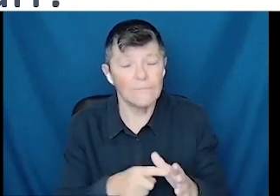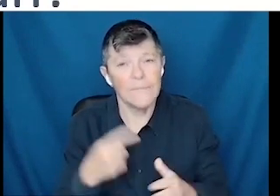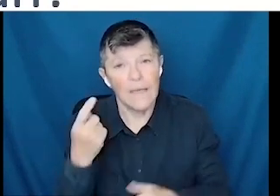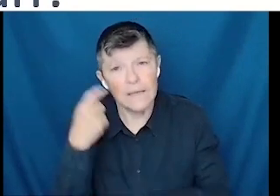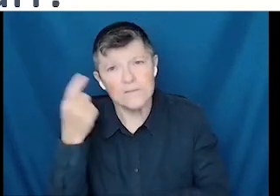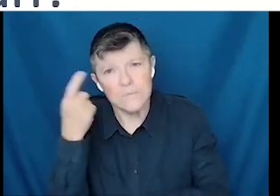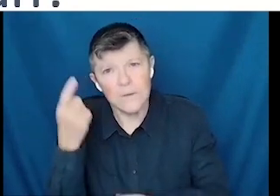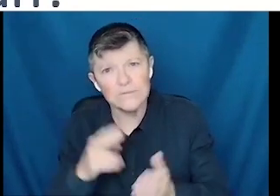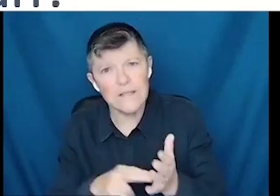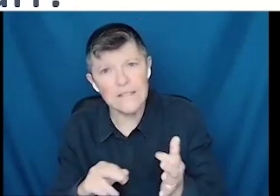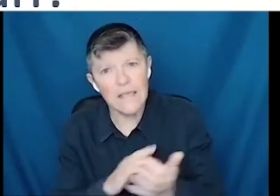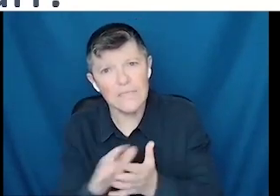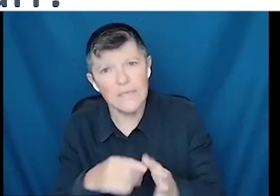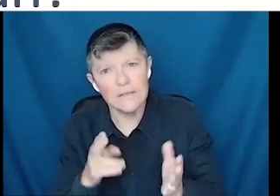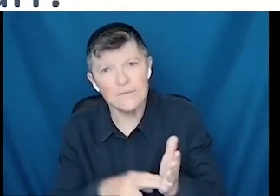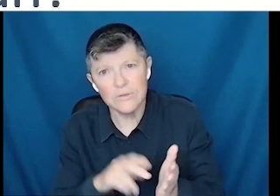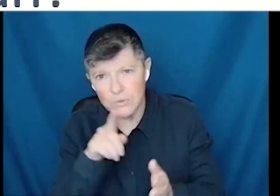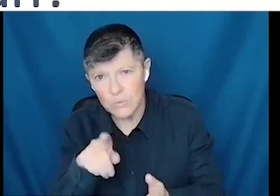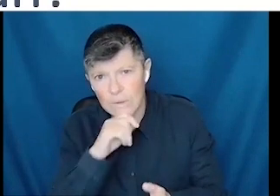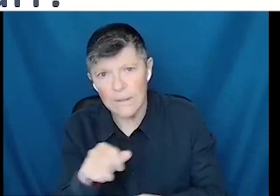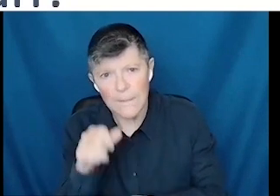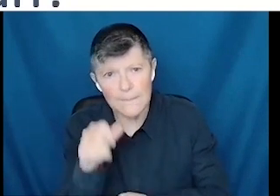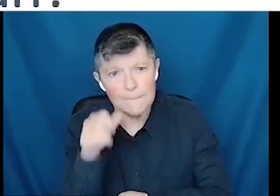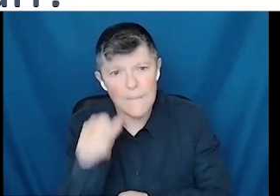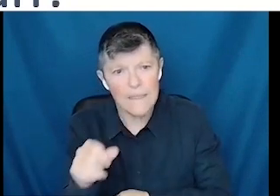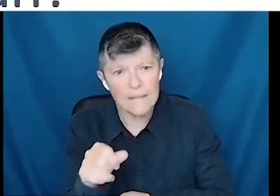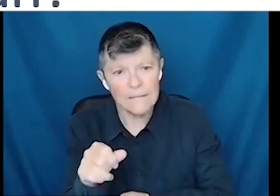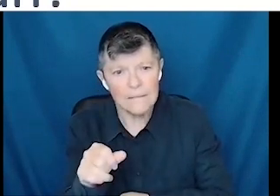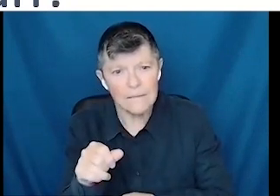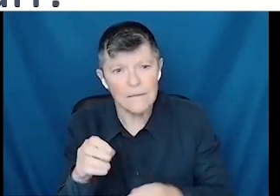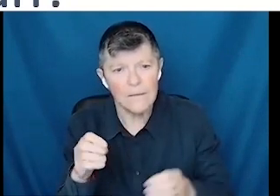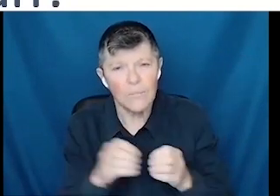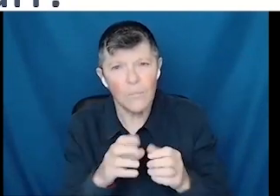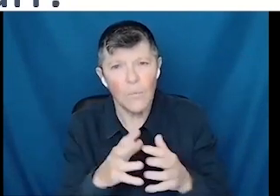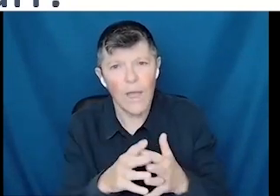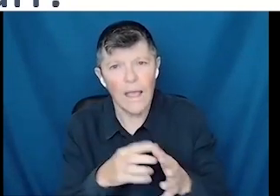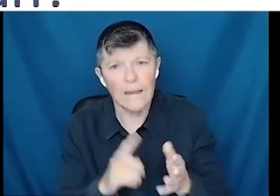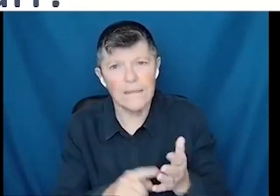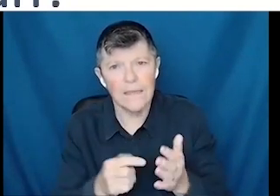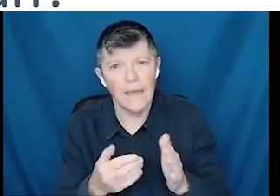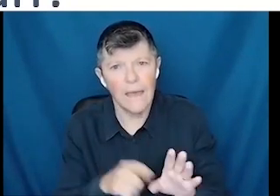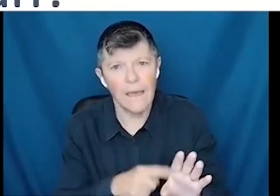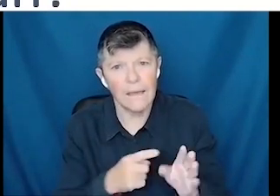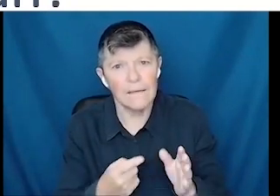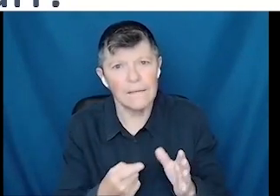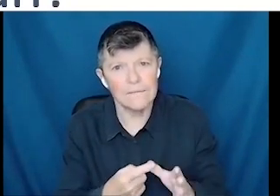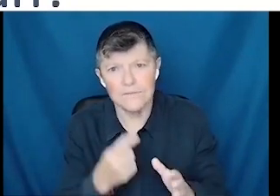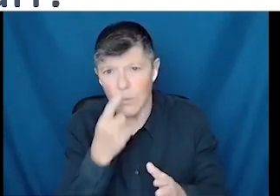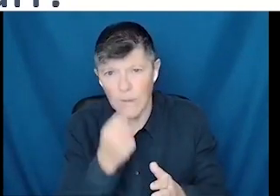pin Walia so that we can be in a conversation together.